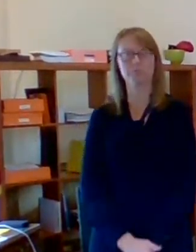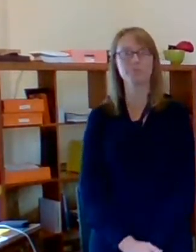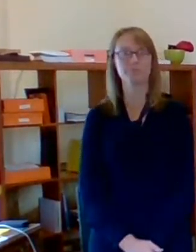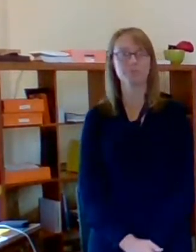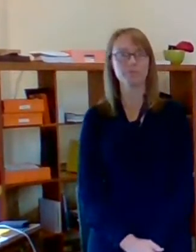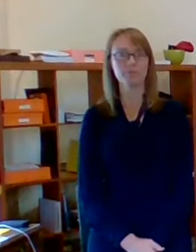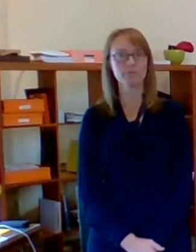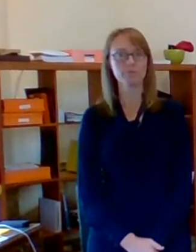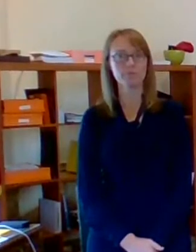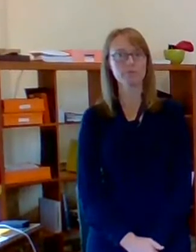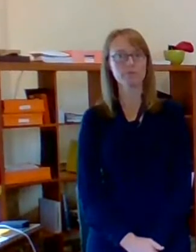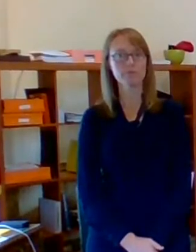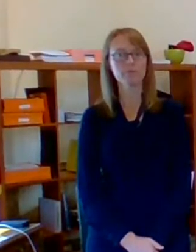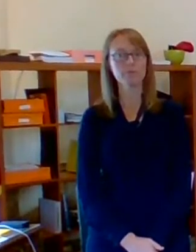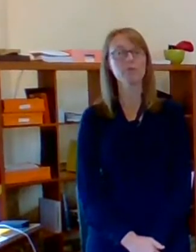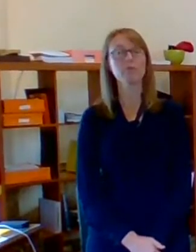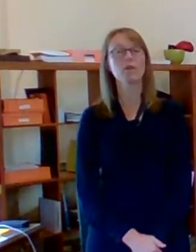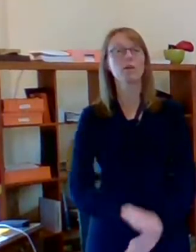And then we have